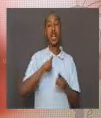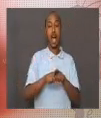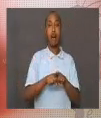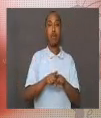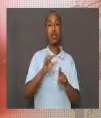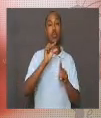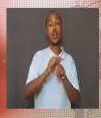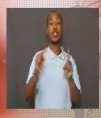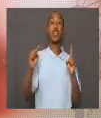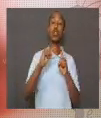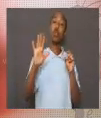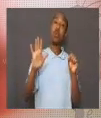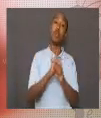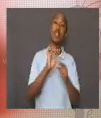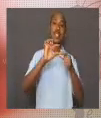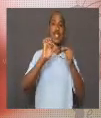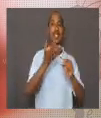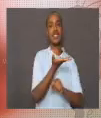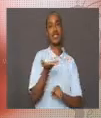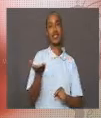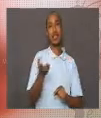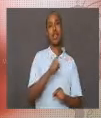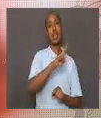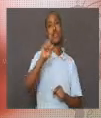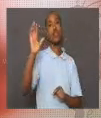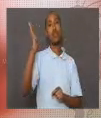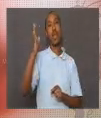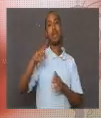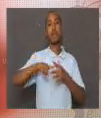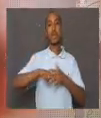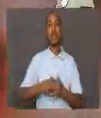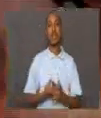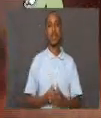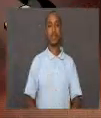to complete the sentence. You may begin.